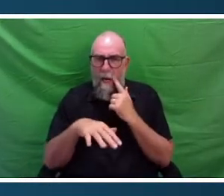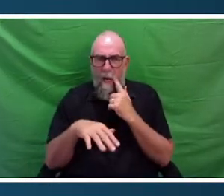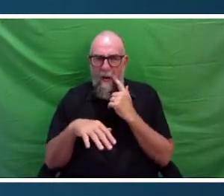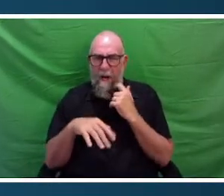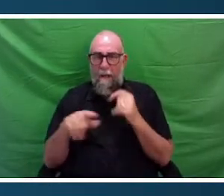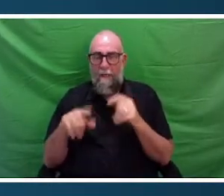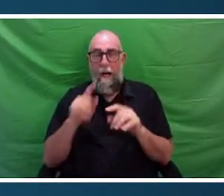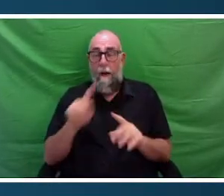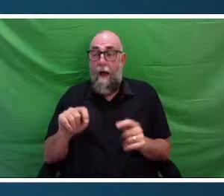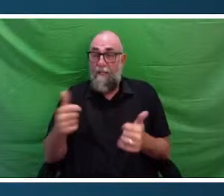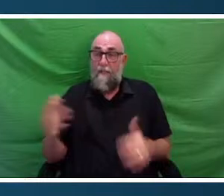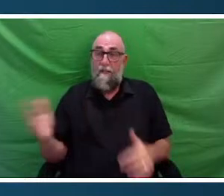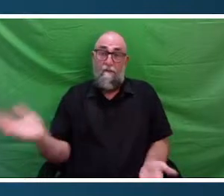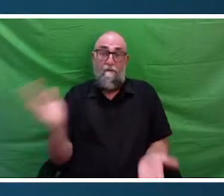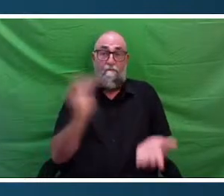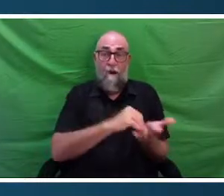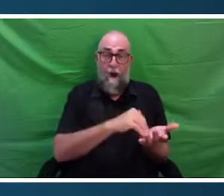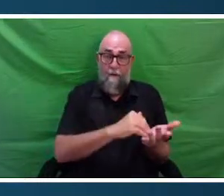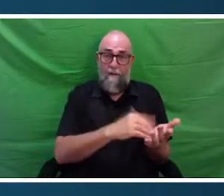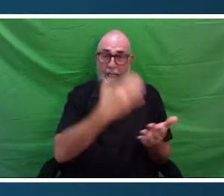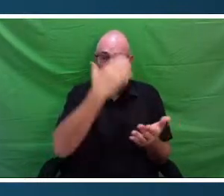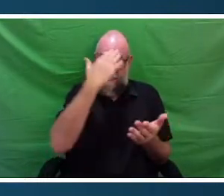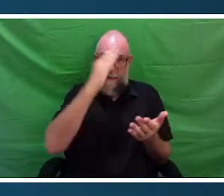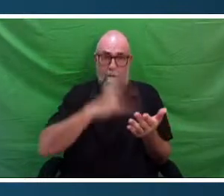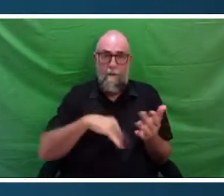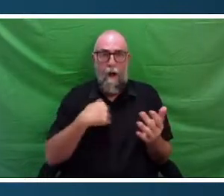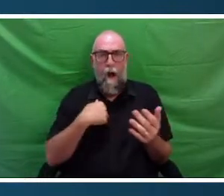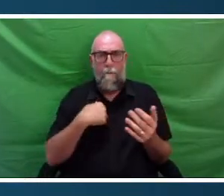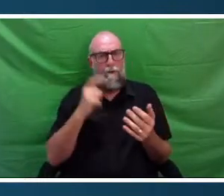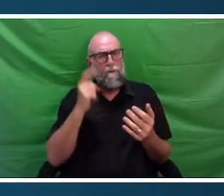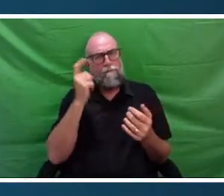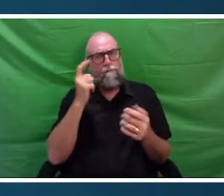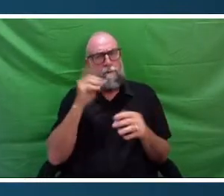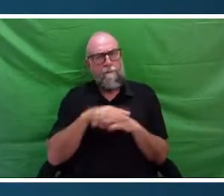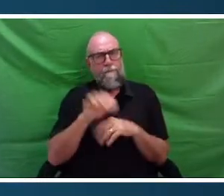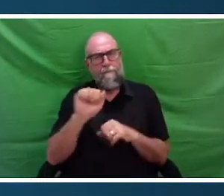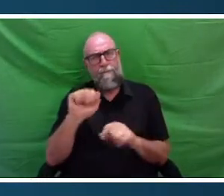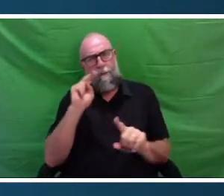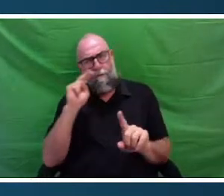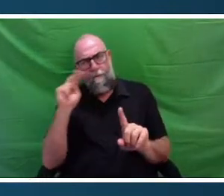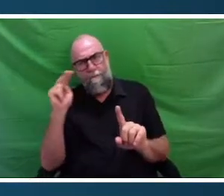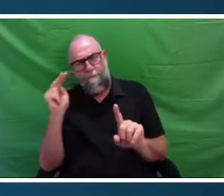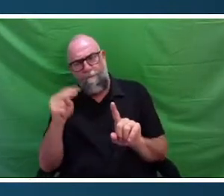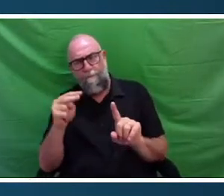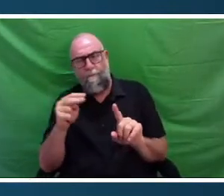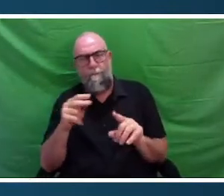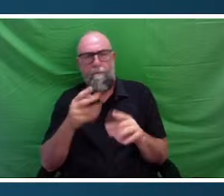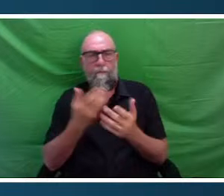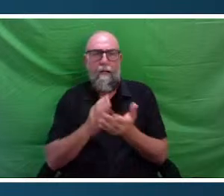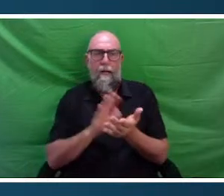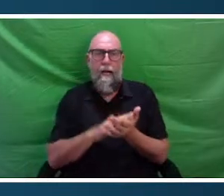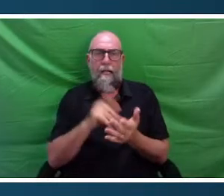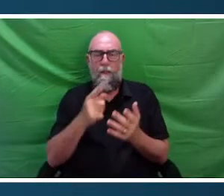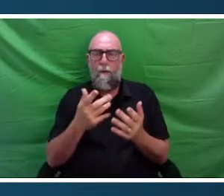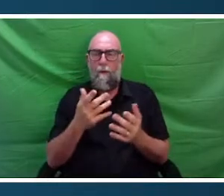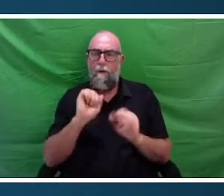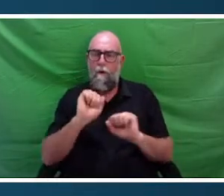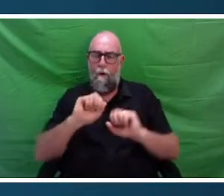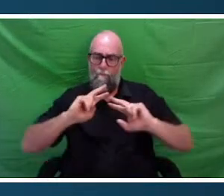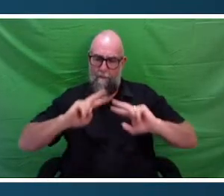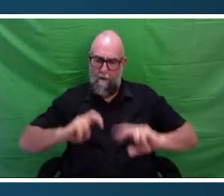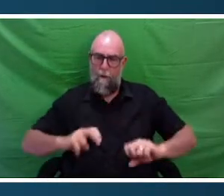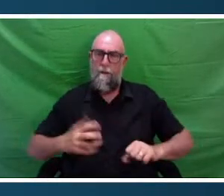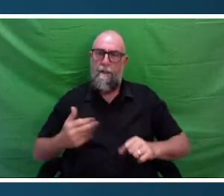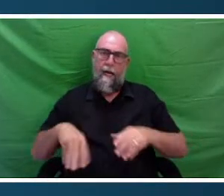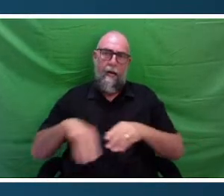experience. And so I'm just curious to hear what your views are around how you might build that into your research.